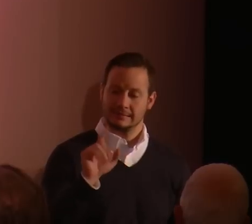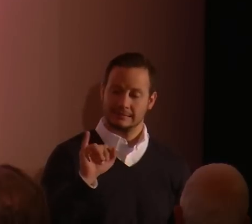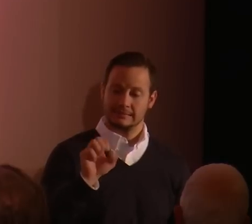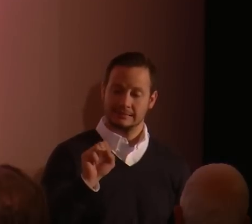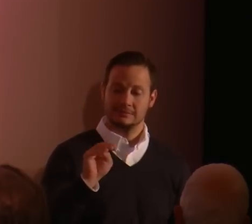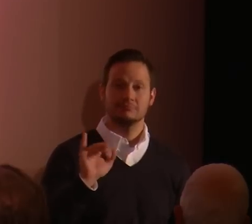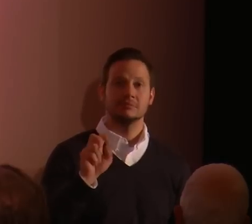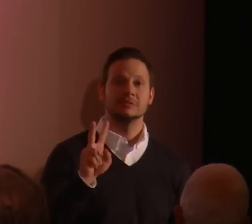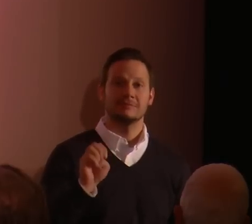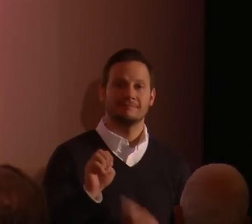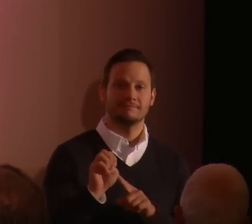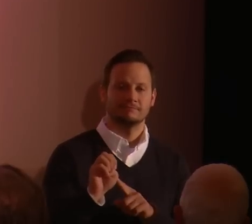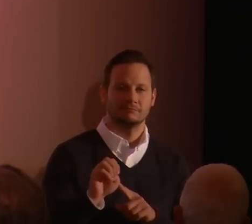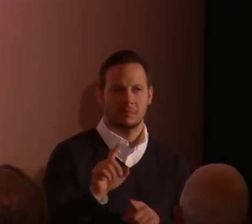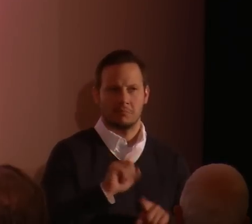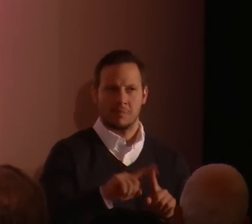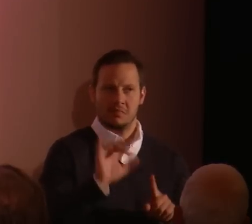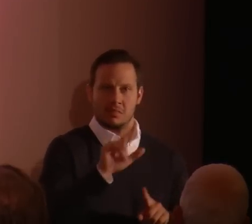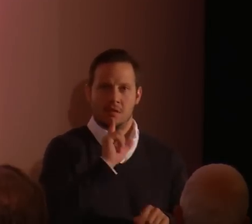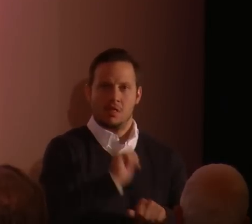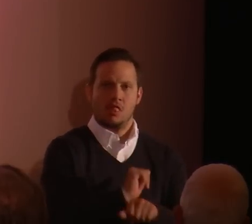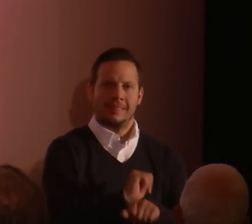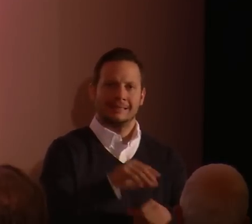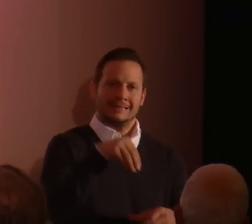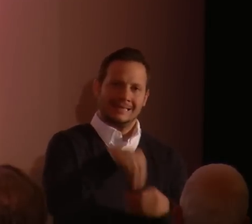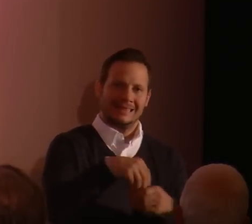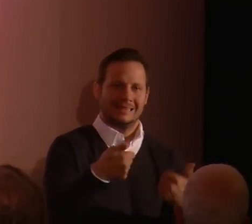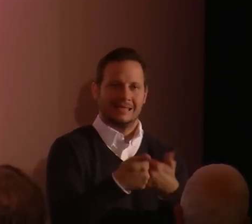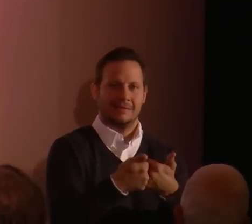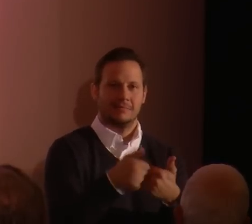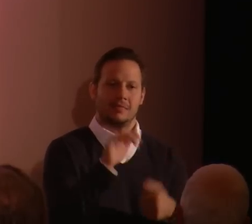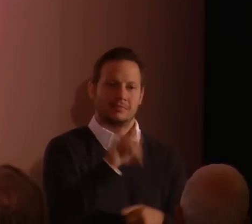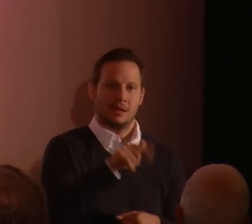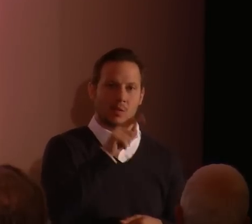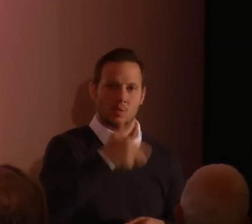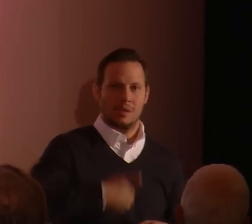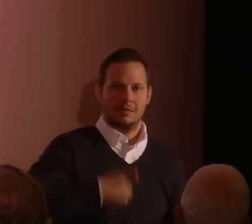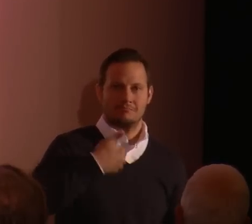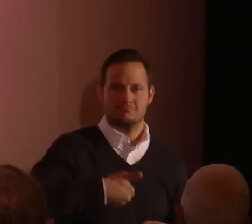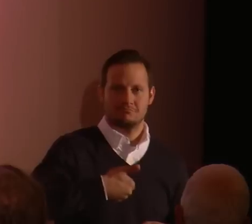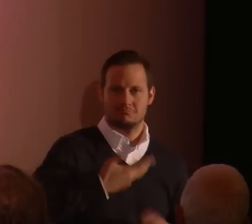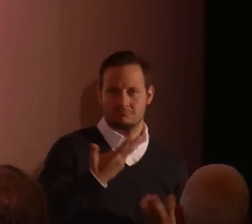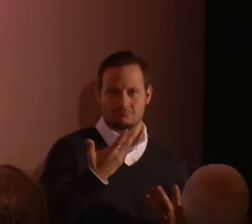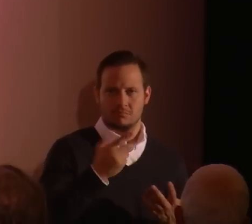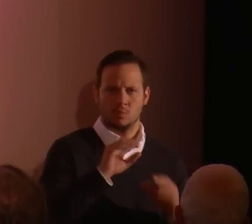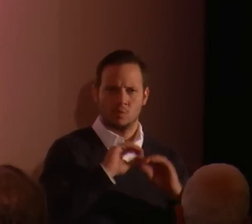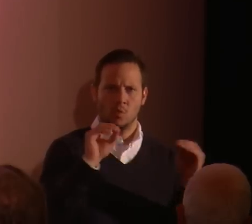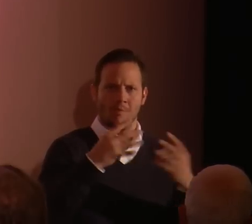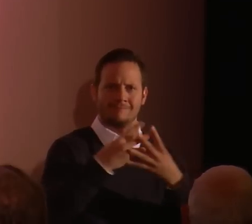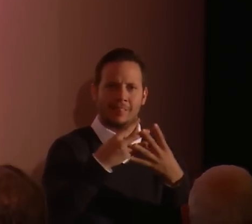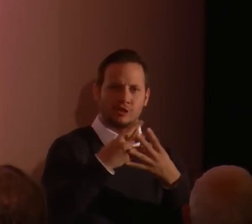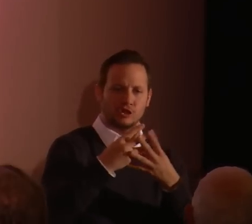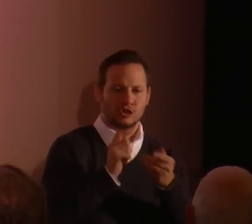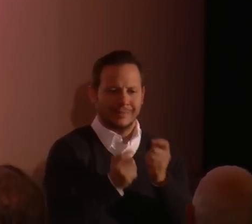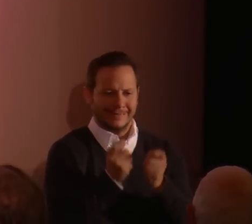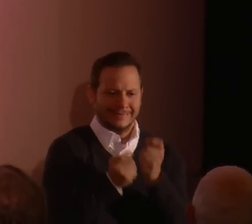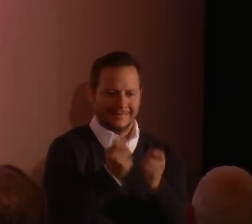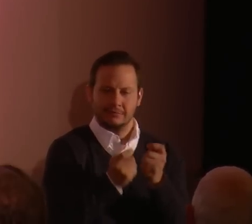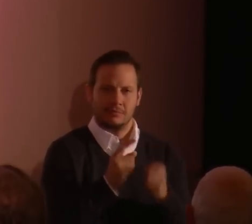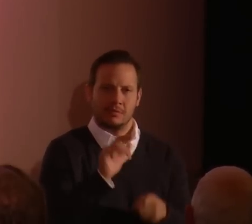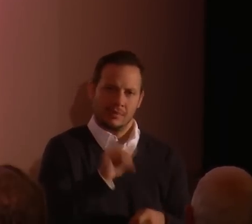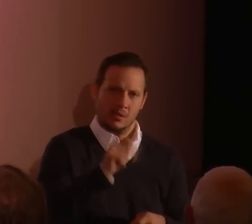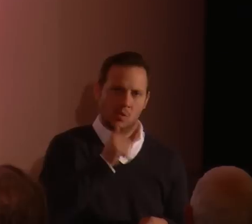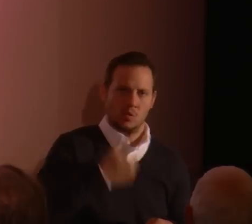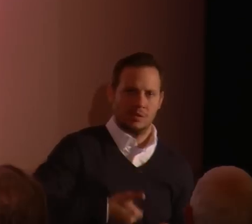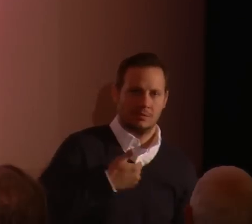in the game looks like. It's us being who we are, absolutely unfiltered. Now, being authentic